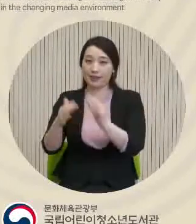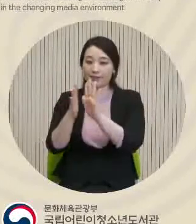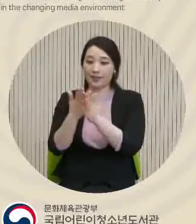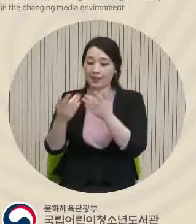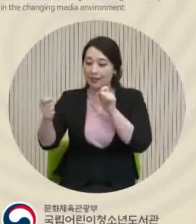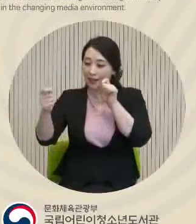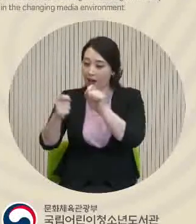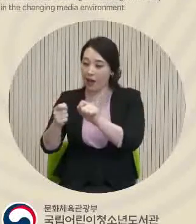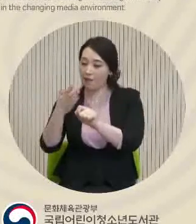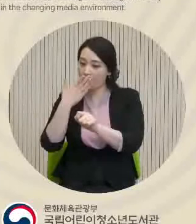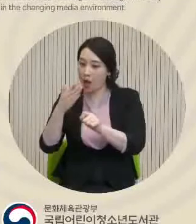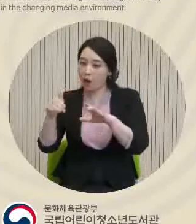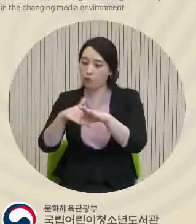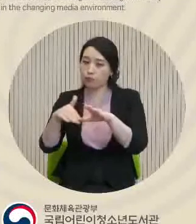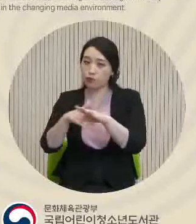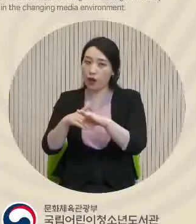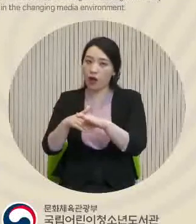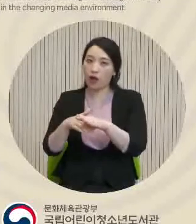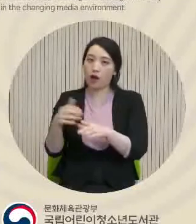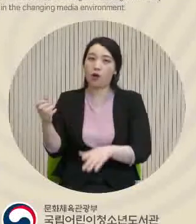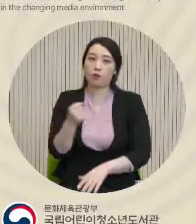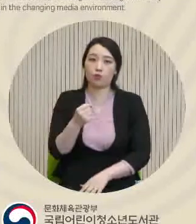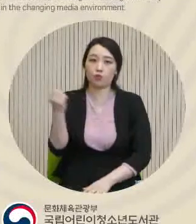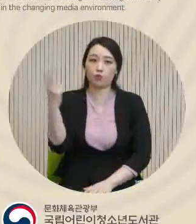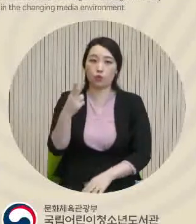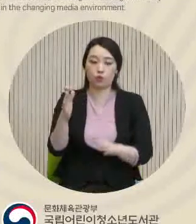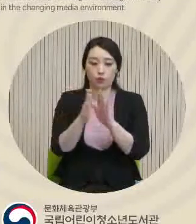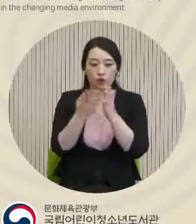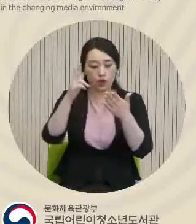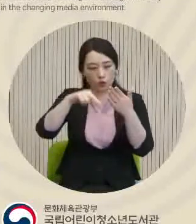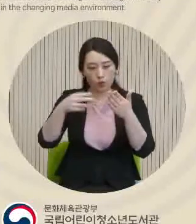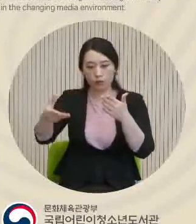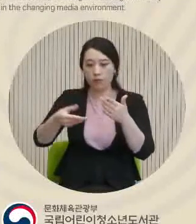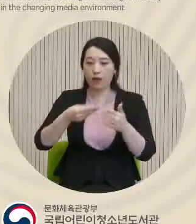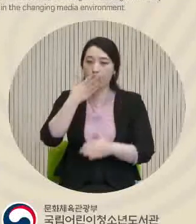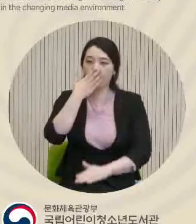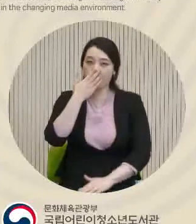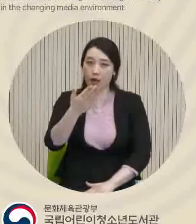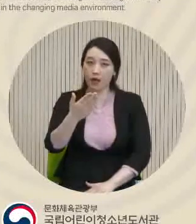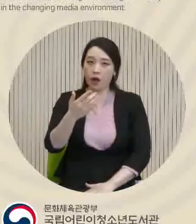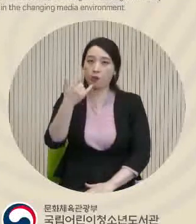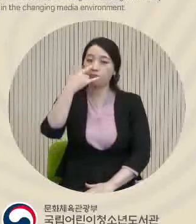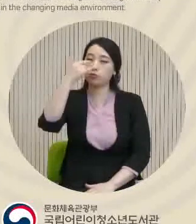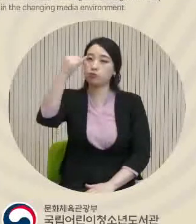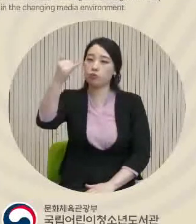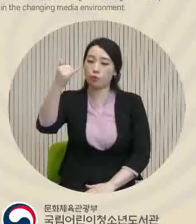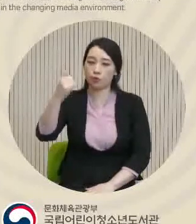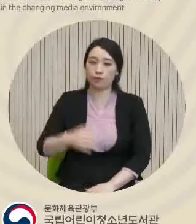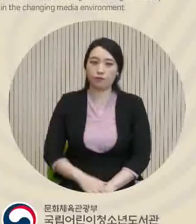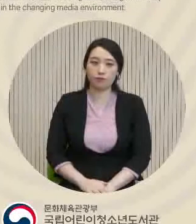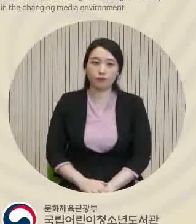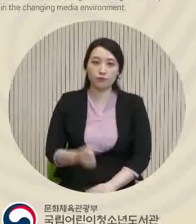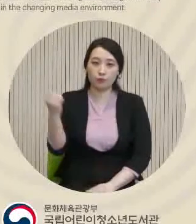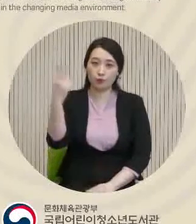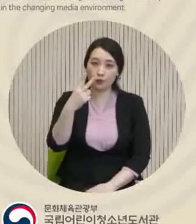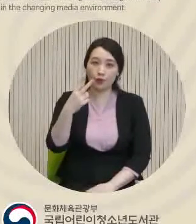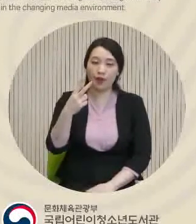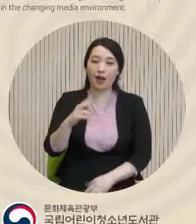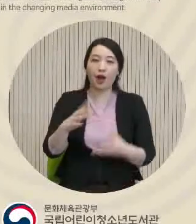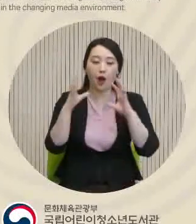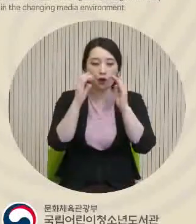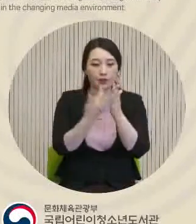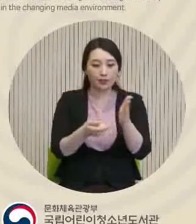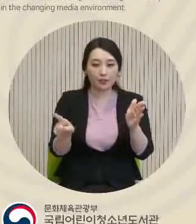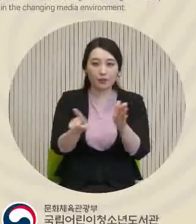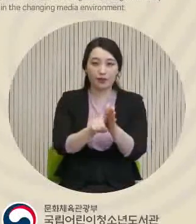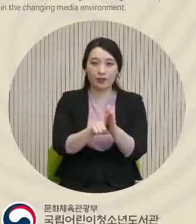bring our children to into the library so we can create the culture in which the children can encounter with the books.